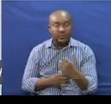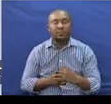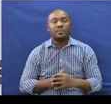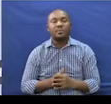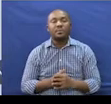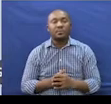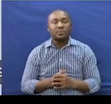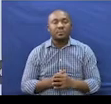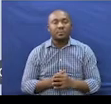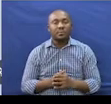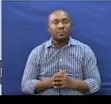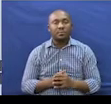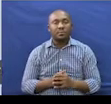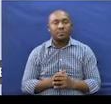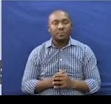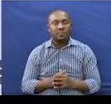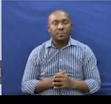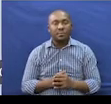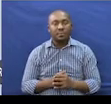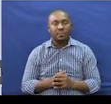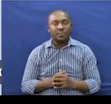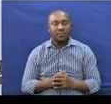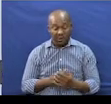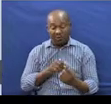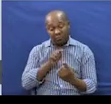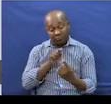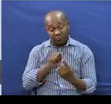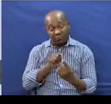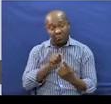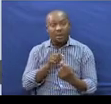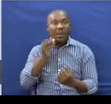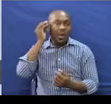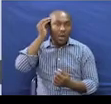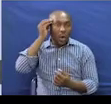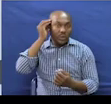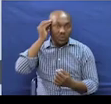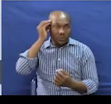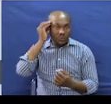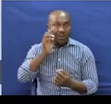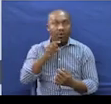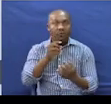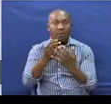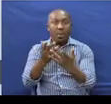subtopic, that is concept of population.